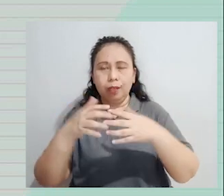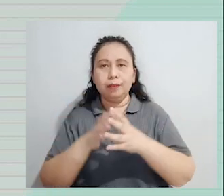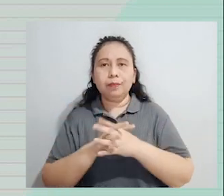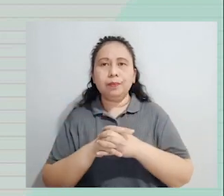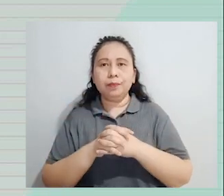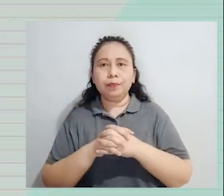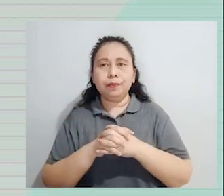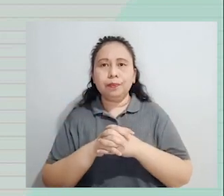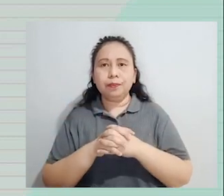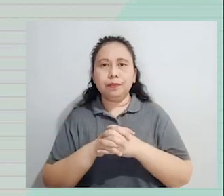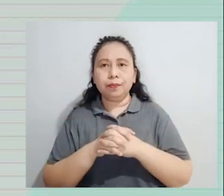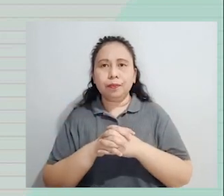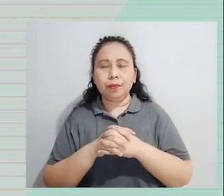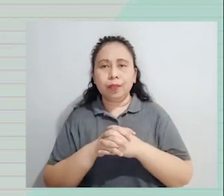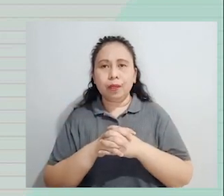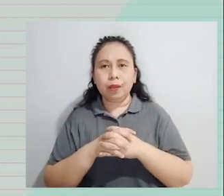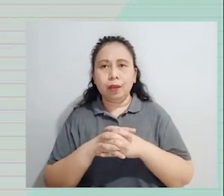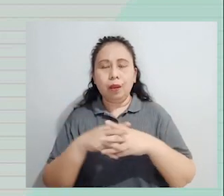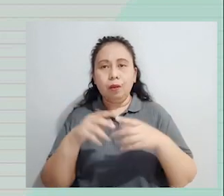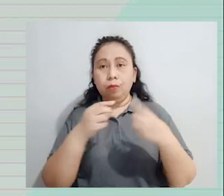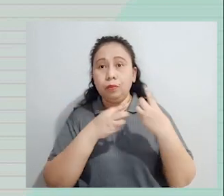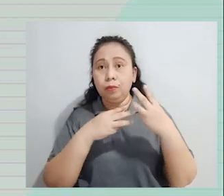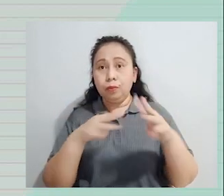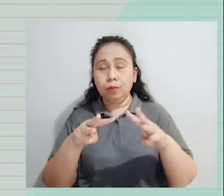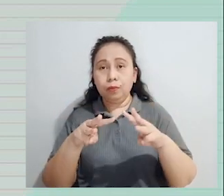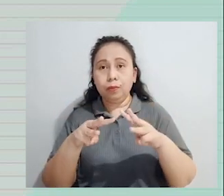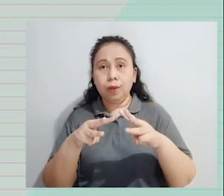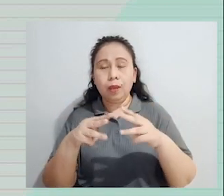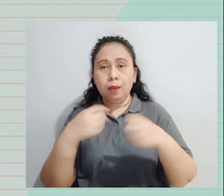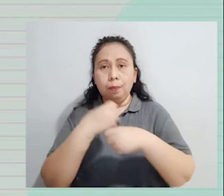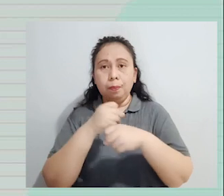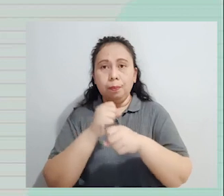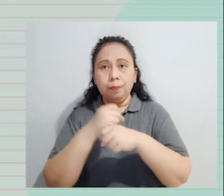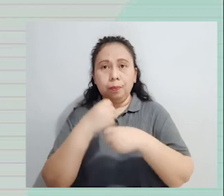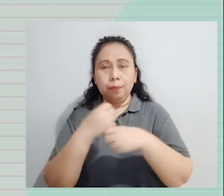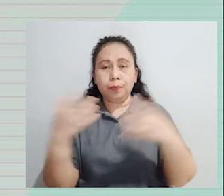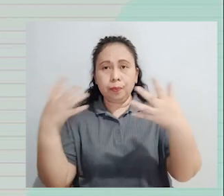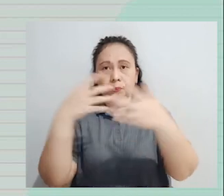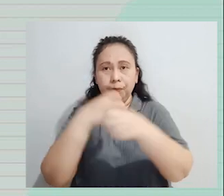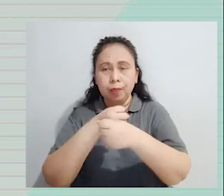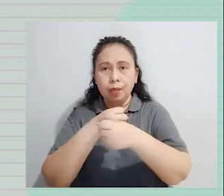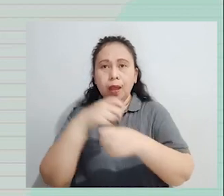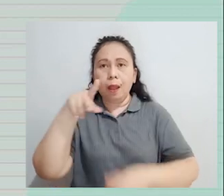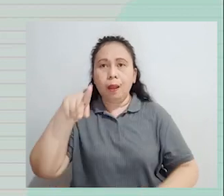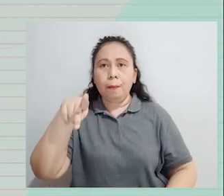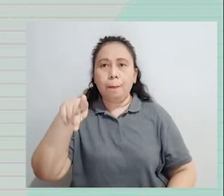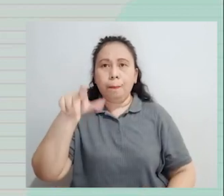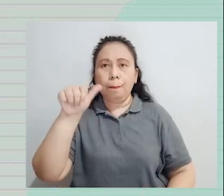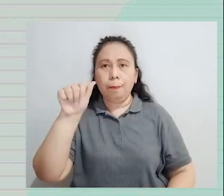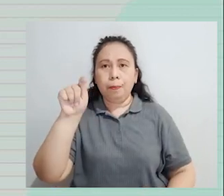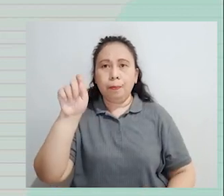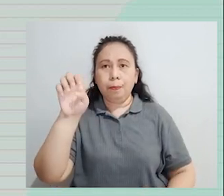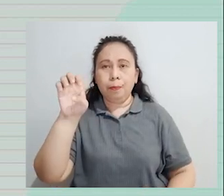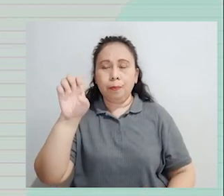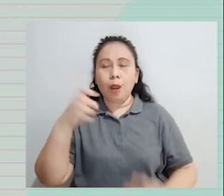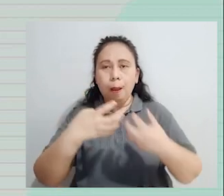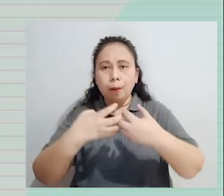convergence. Instead of making a collision, the plates start to move away from each other.